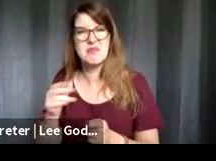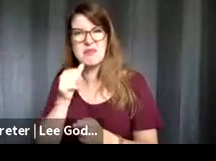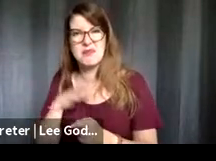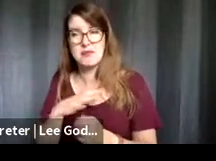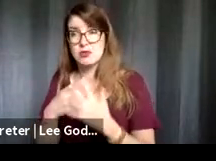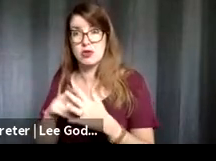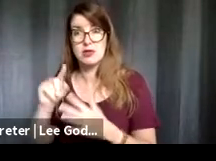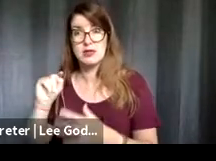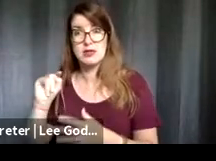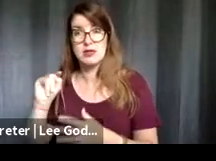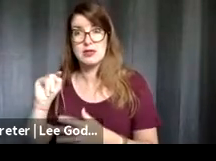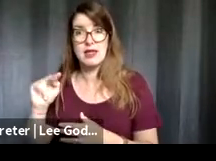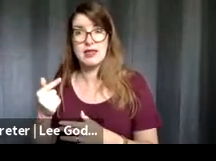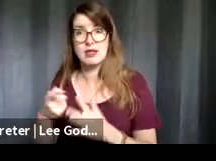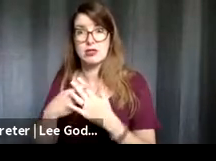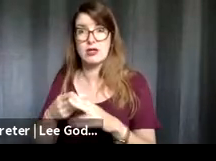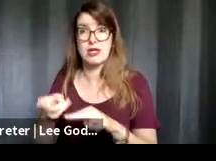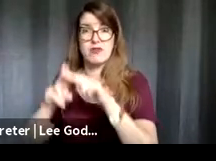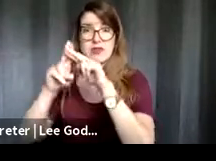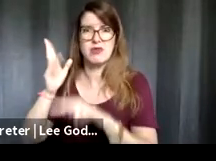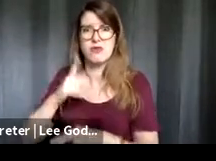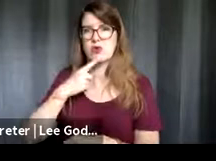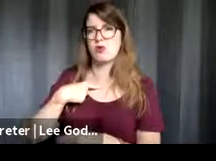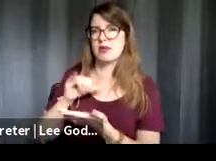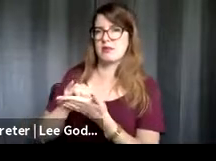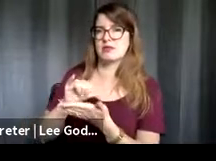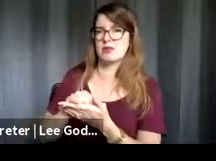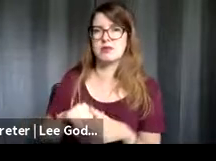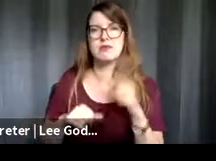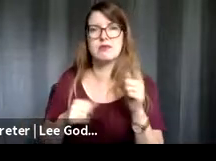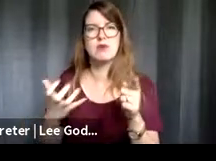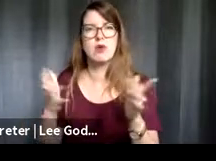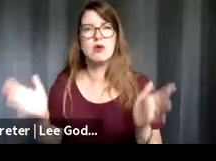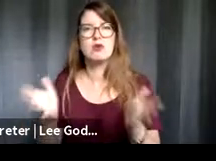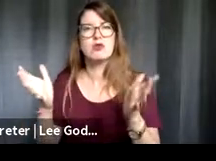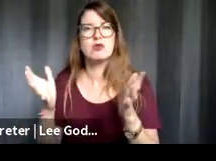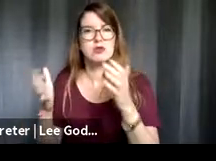we started tithing, I started getting raises when they told me that wasn't possible. So I just want to encourage